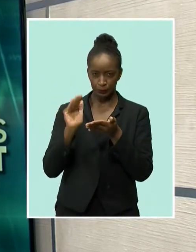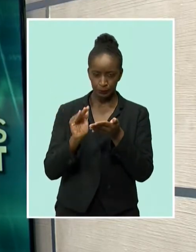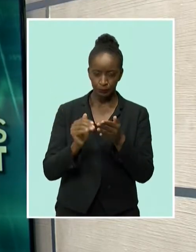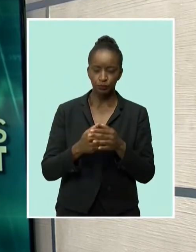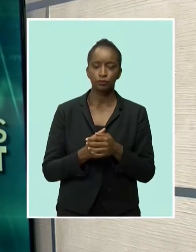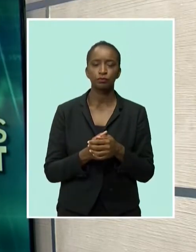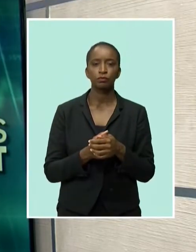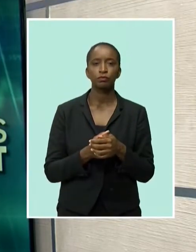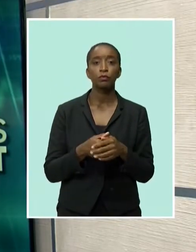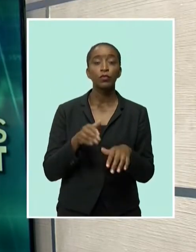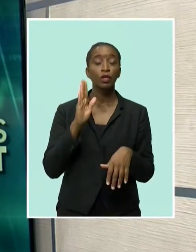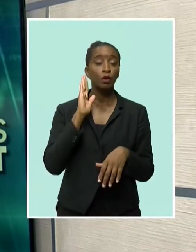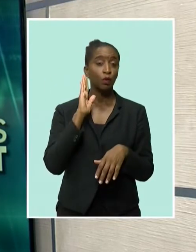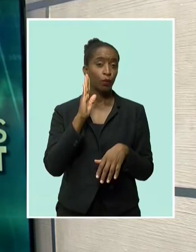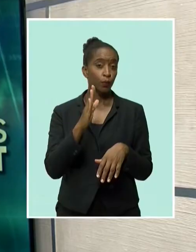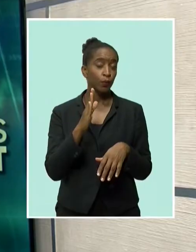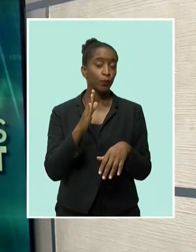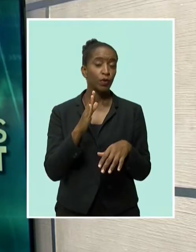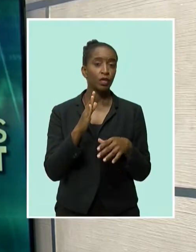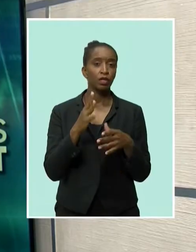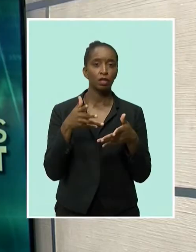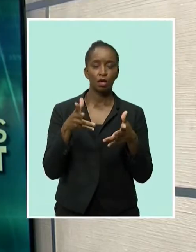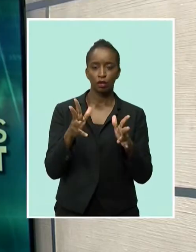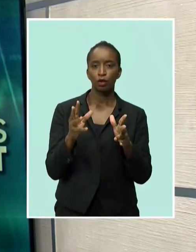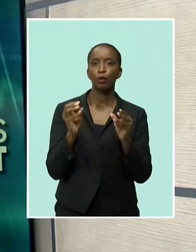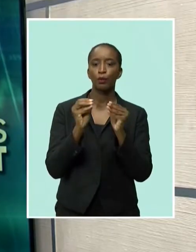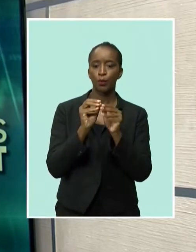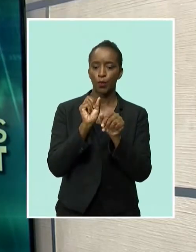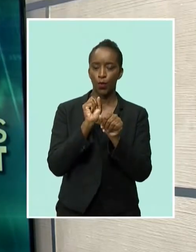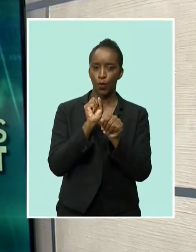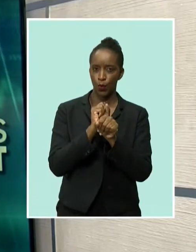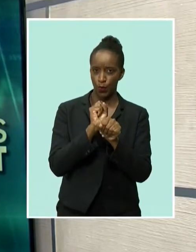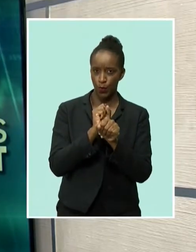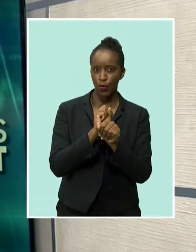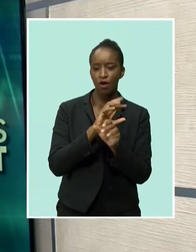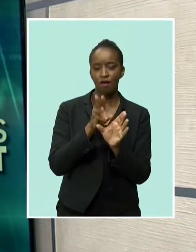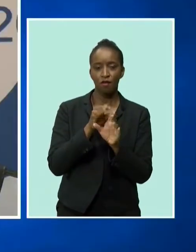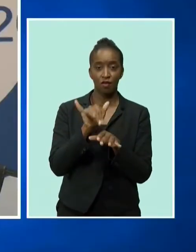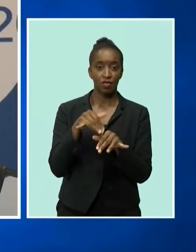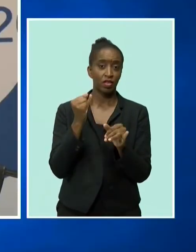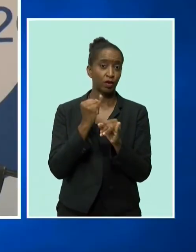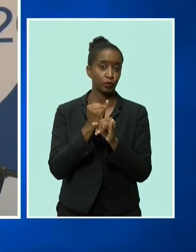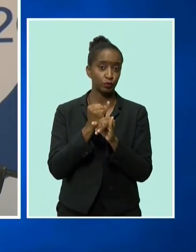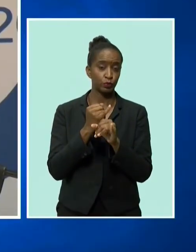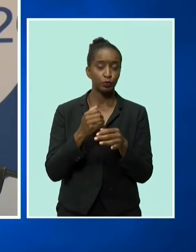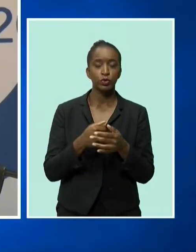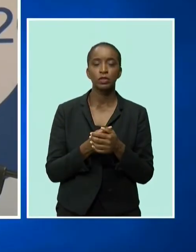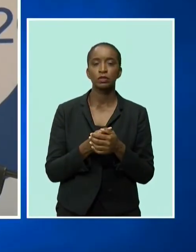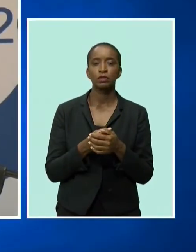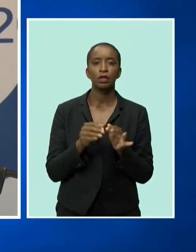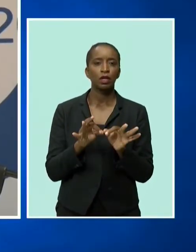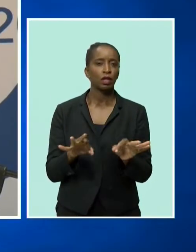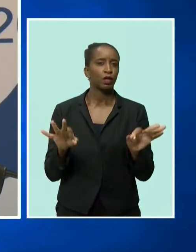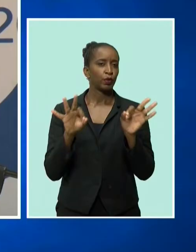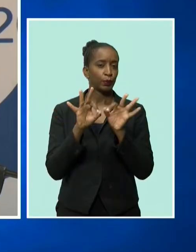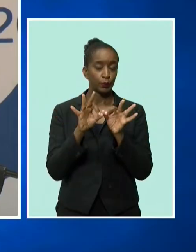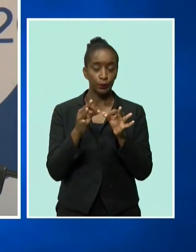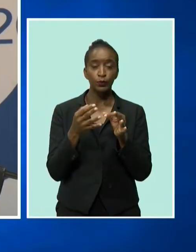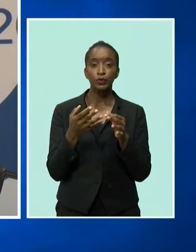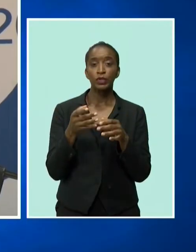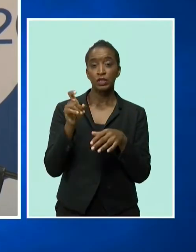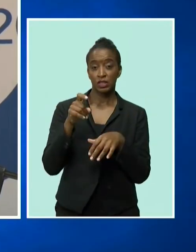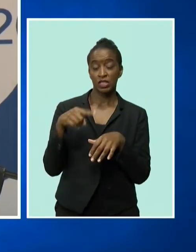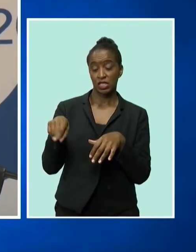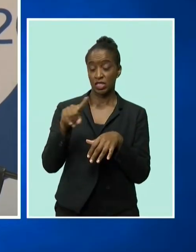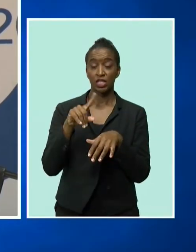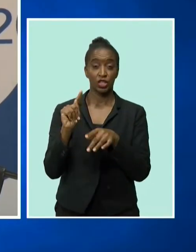generate jobs in the sector and called for support for the industry. A critical component will be the training of a cadre of